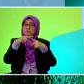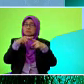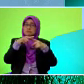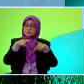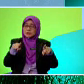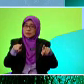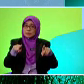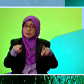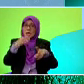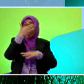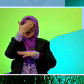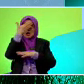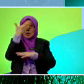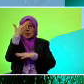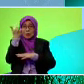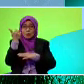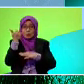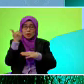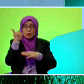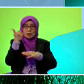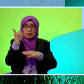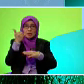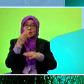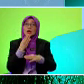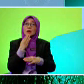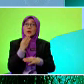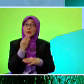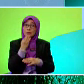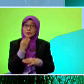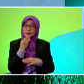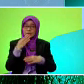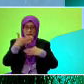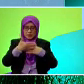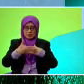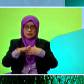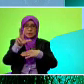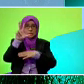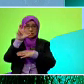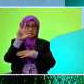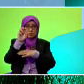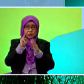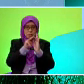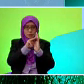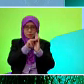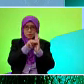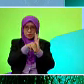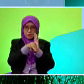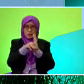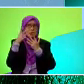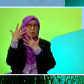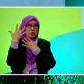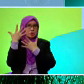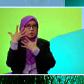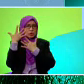sugar. I did not add any sugar. And after a while, after 30 minutes, I waited. And 40 minutes, 1